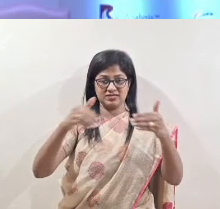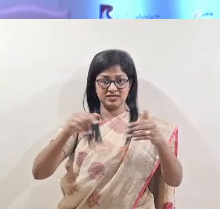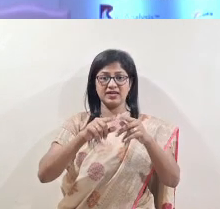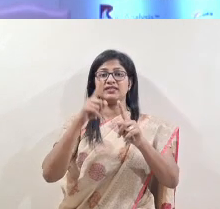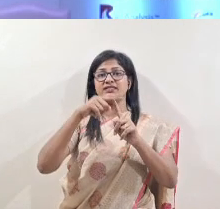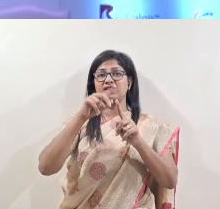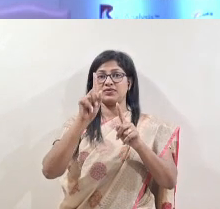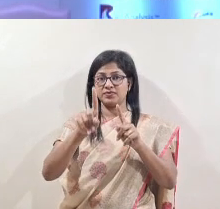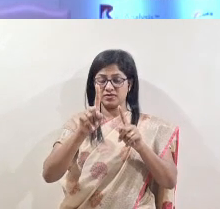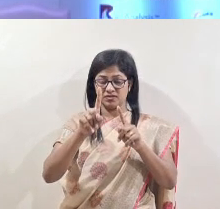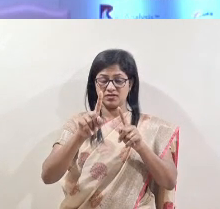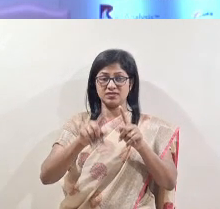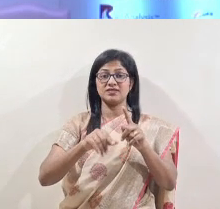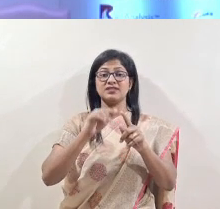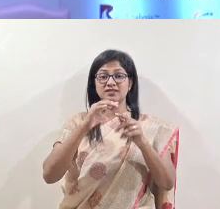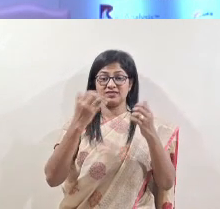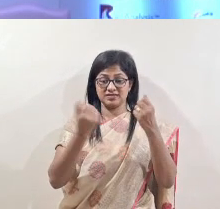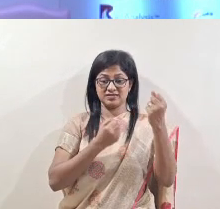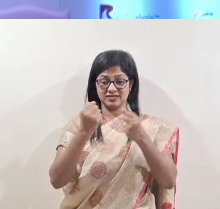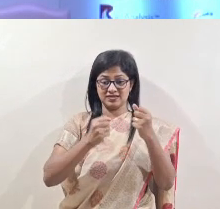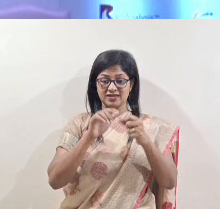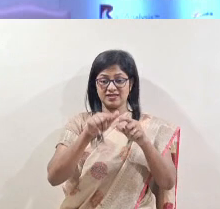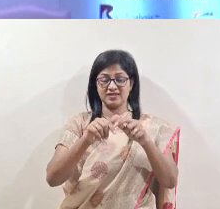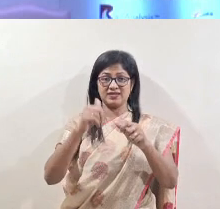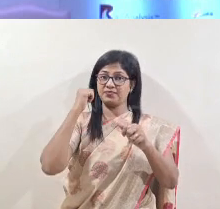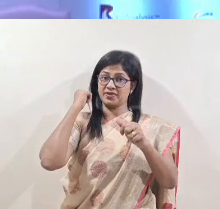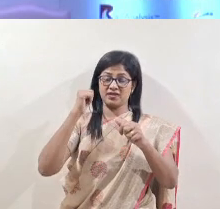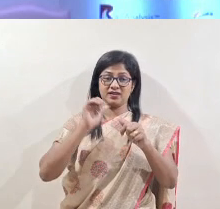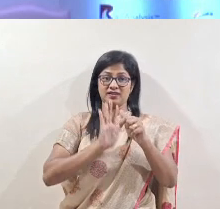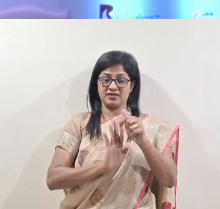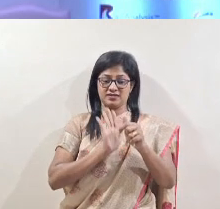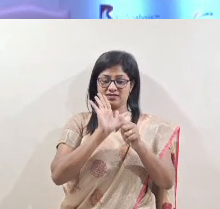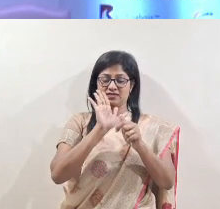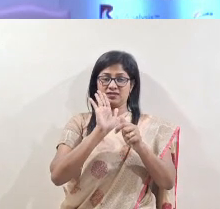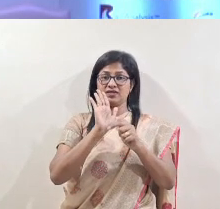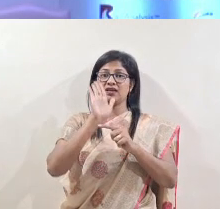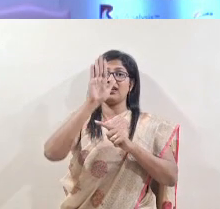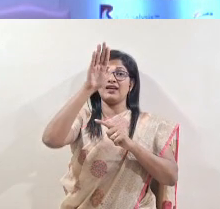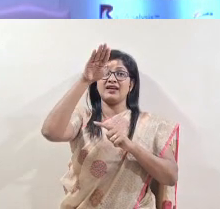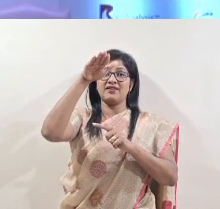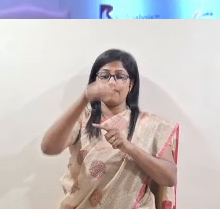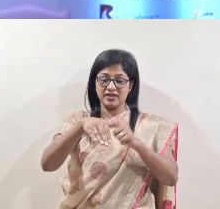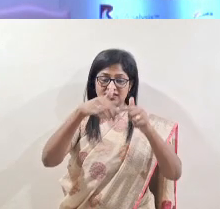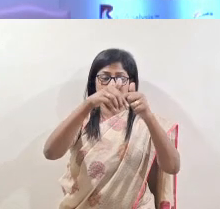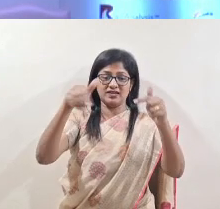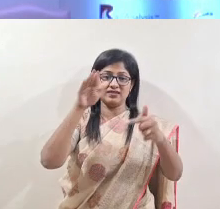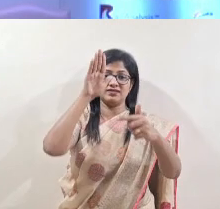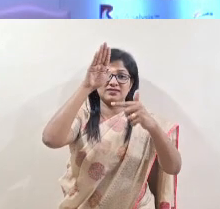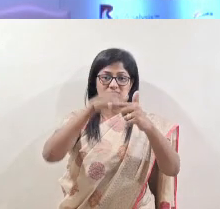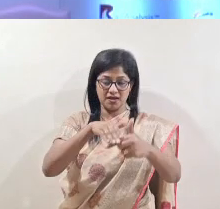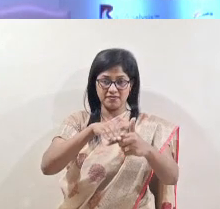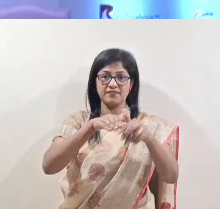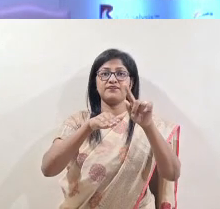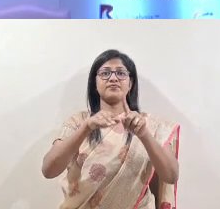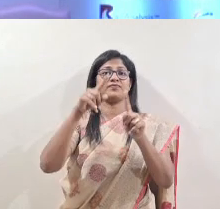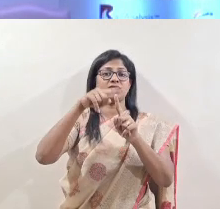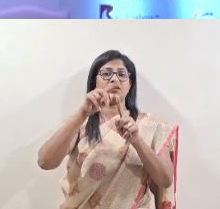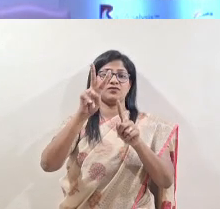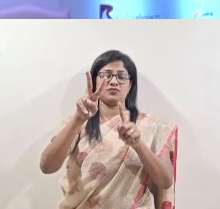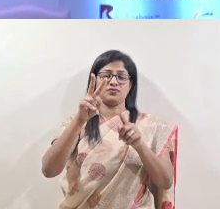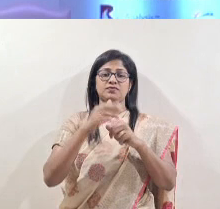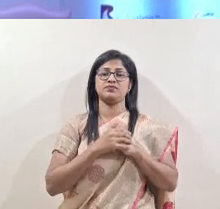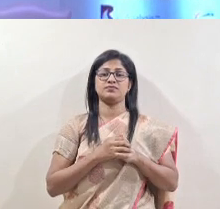t1, and when the front bumper of the following vehicle will touch the line, then that would be t2.